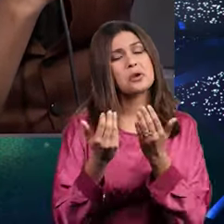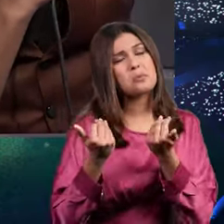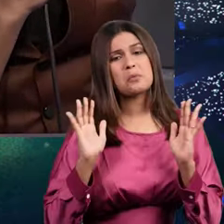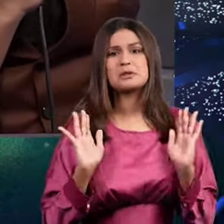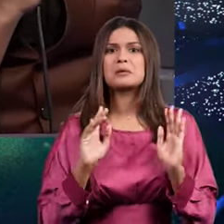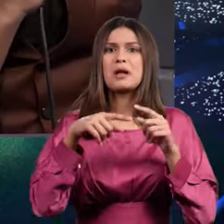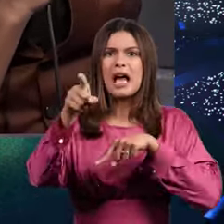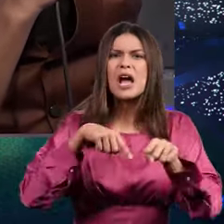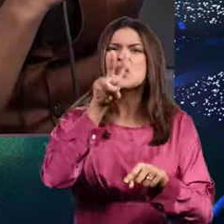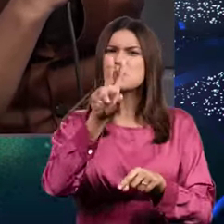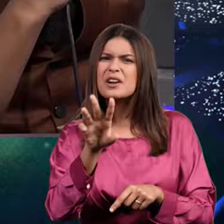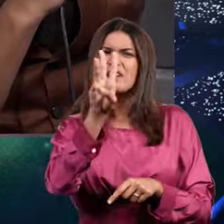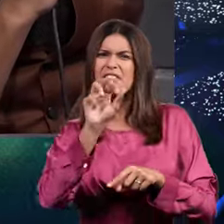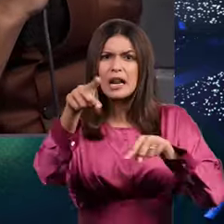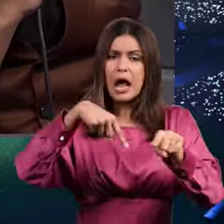in this game.